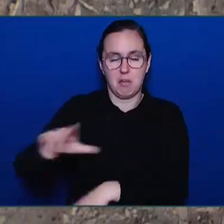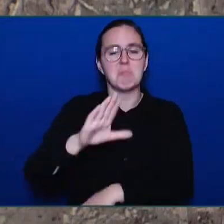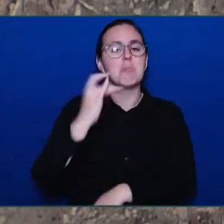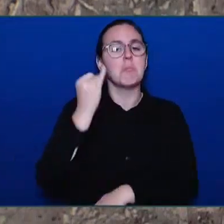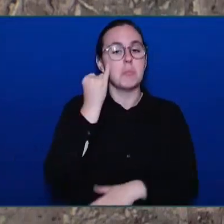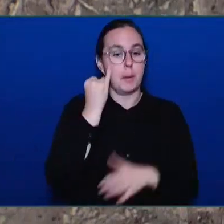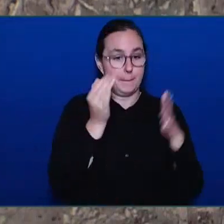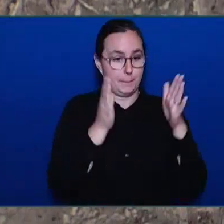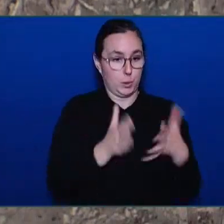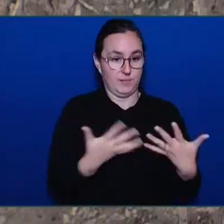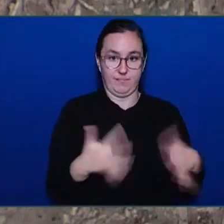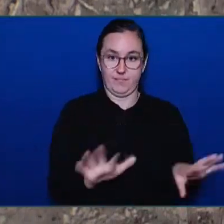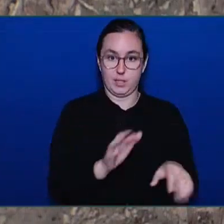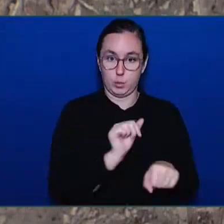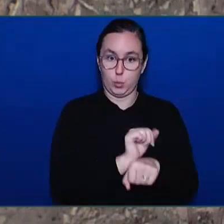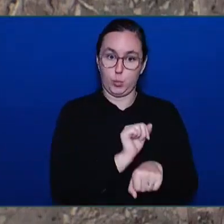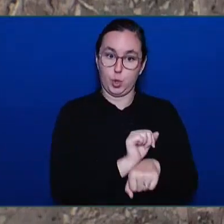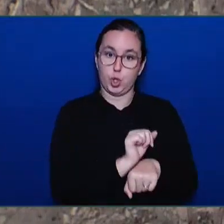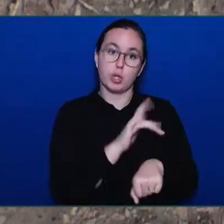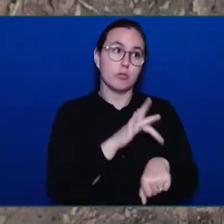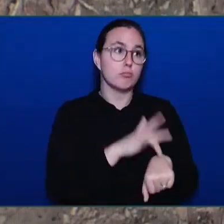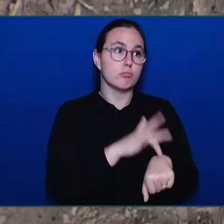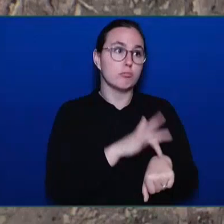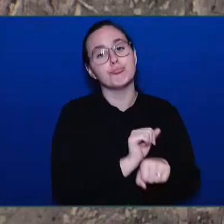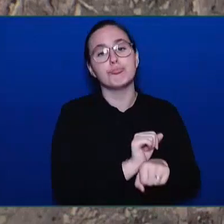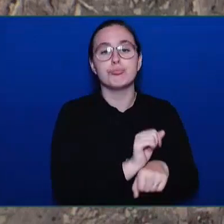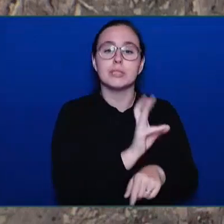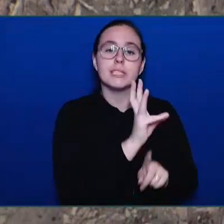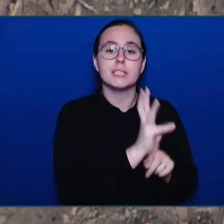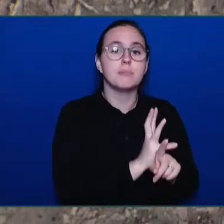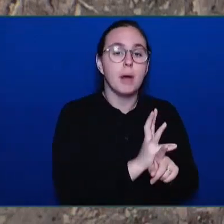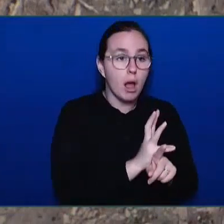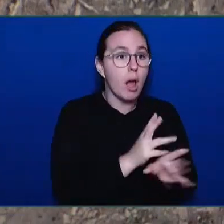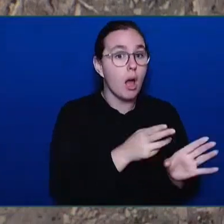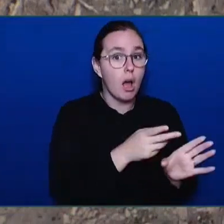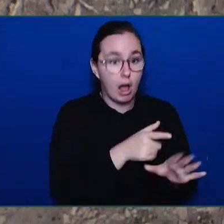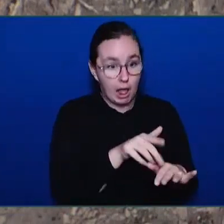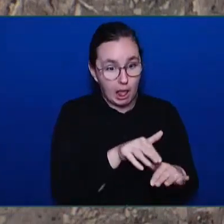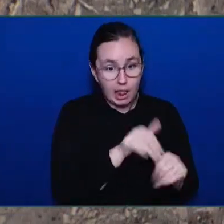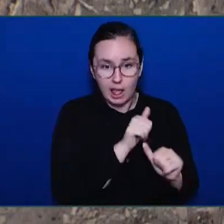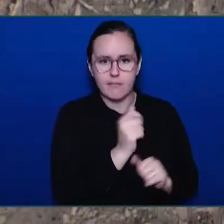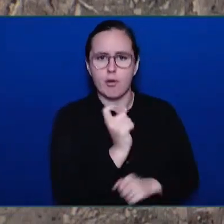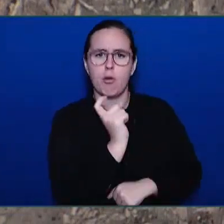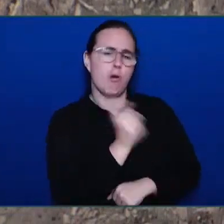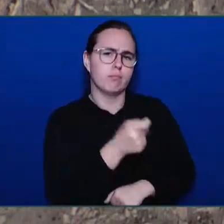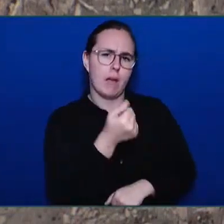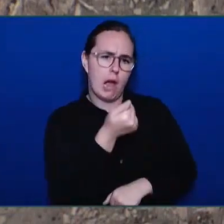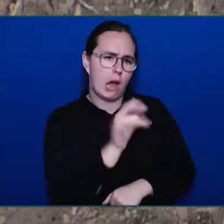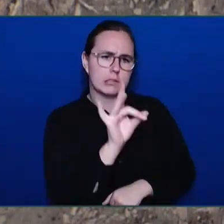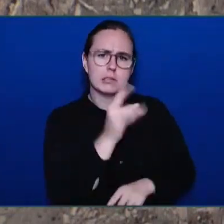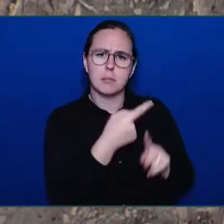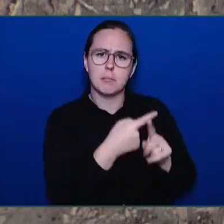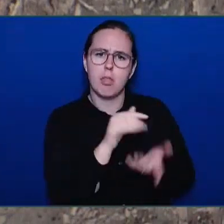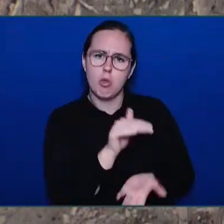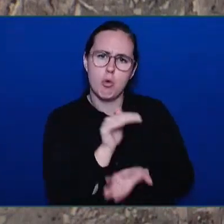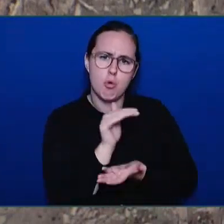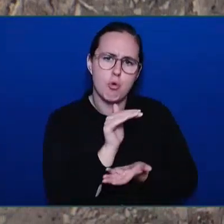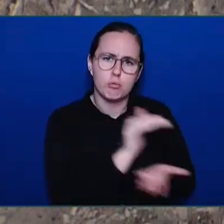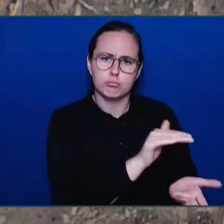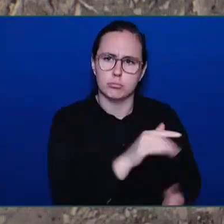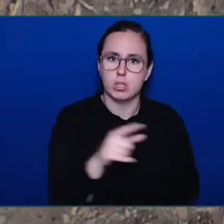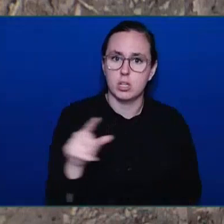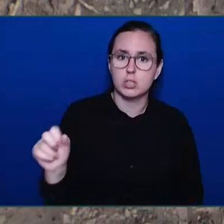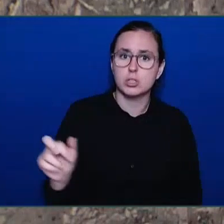already paying the highest housing prices in North America. They're already paying the highest fuel taxes and fuel prices in